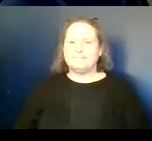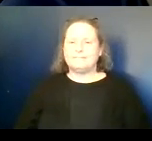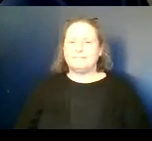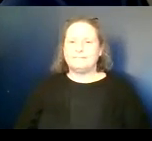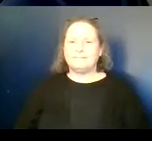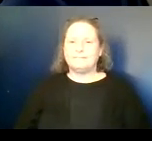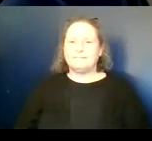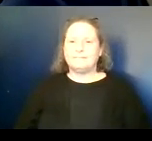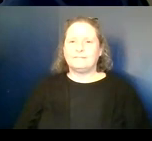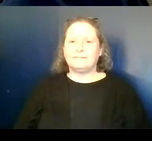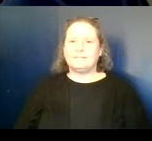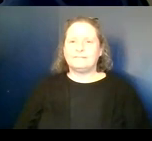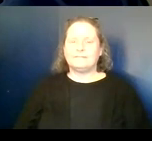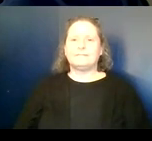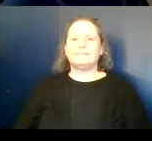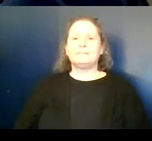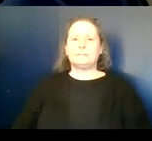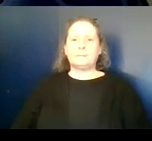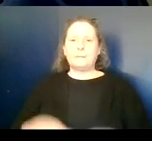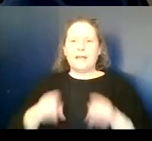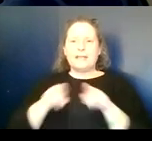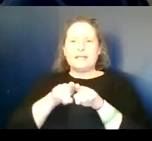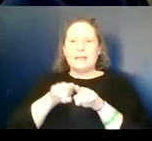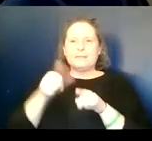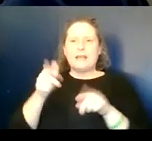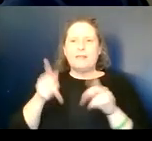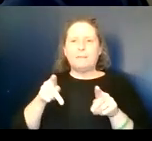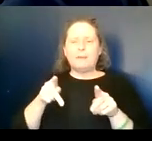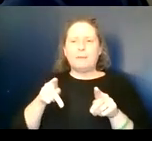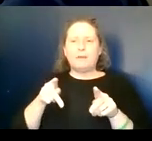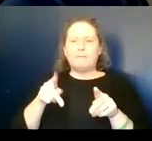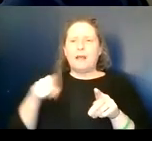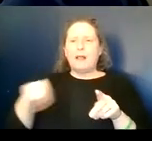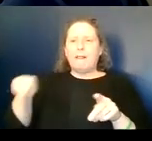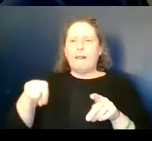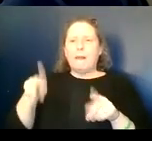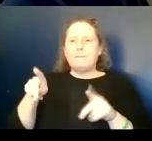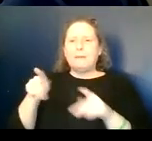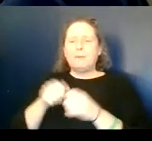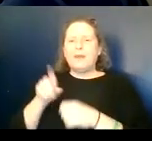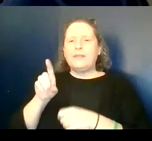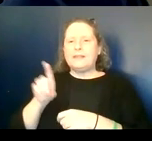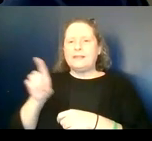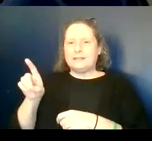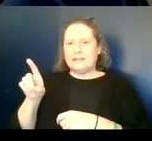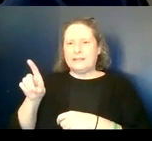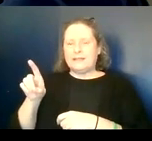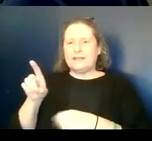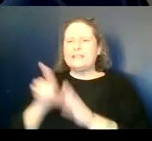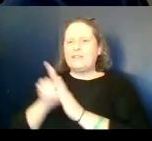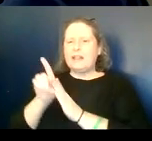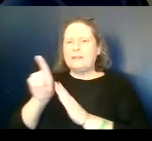And just like everyone else, people with developmental disabilities have the right to sexuality and